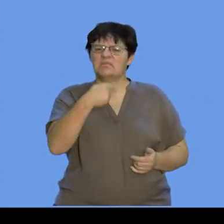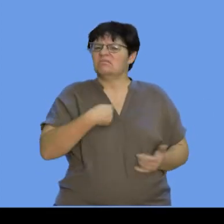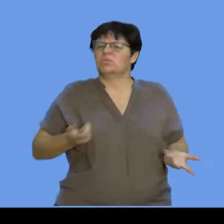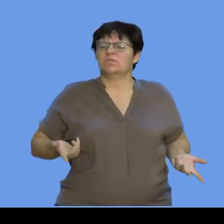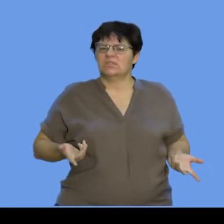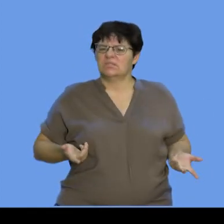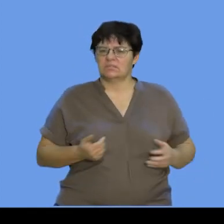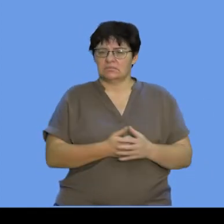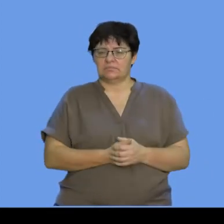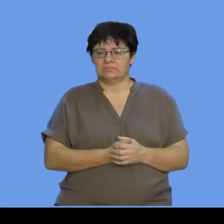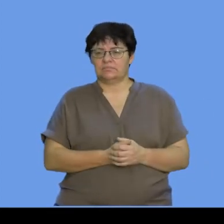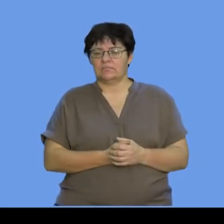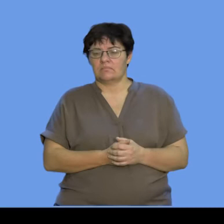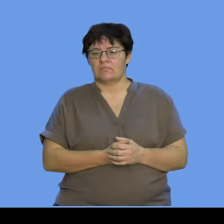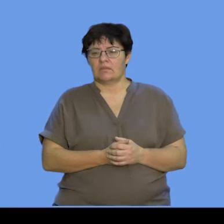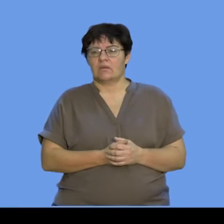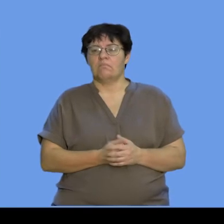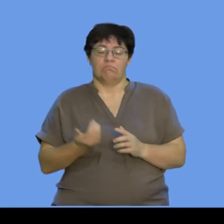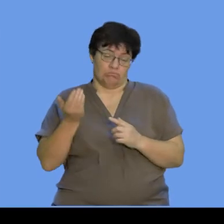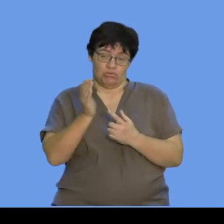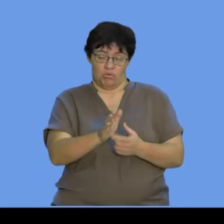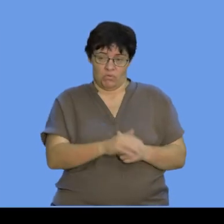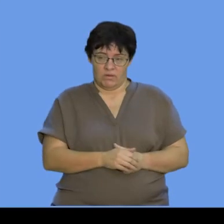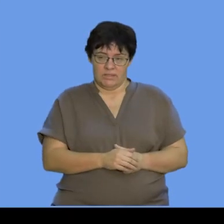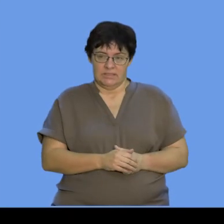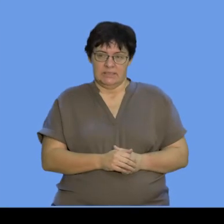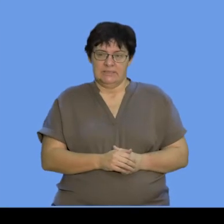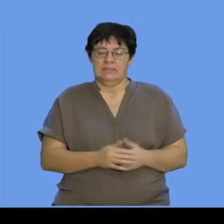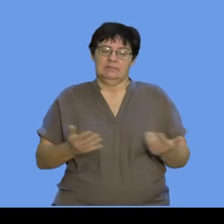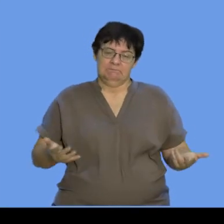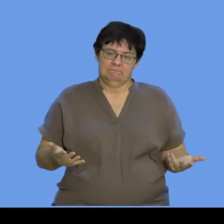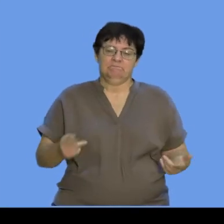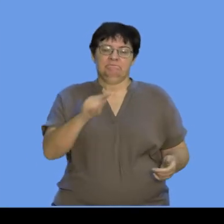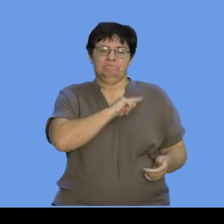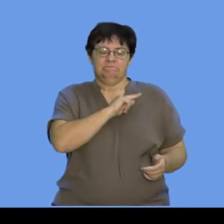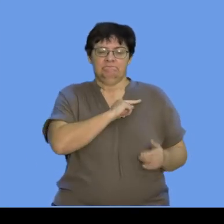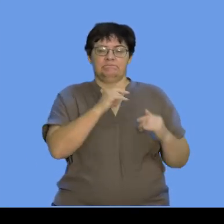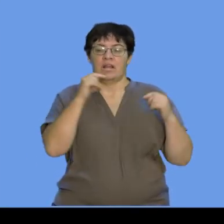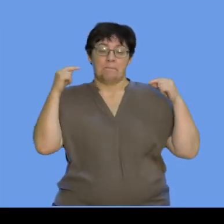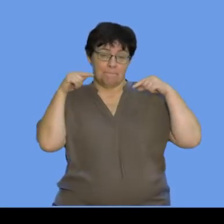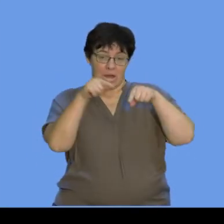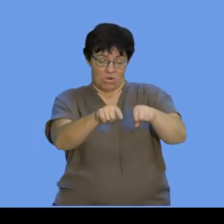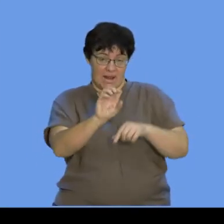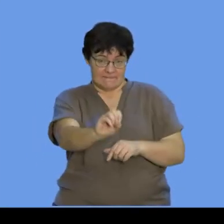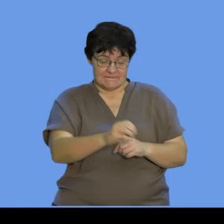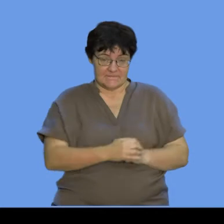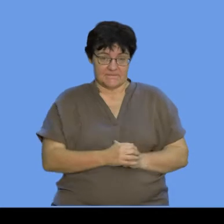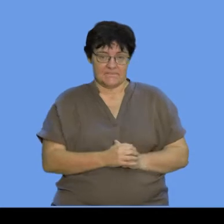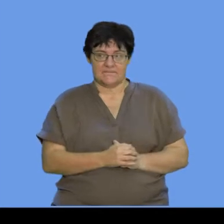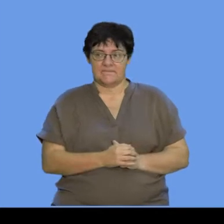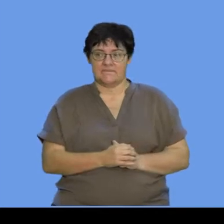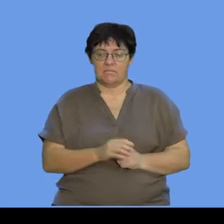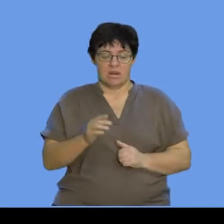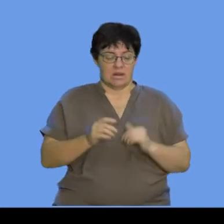on this diagram. So let me then show you. Right? So, because the lines are parallel, it means that